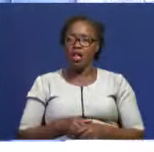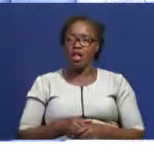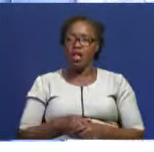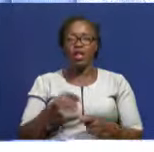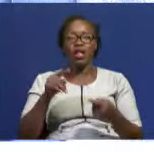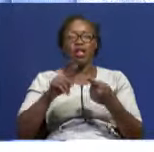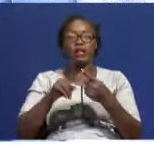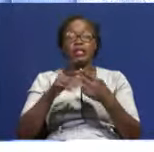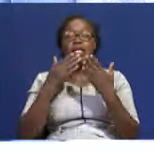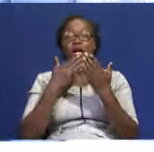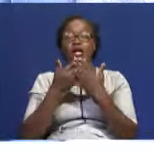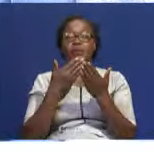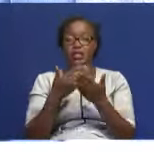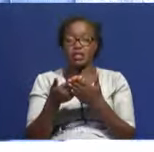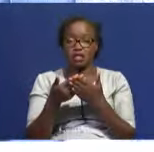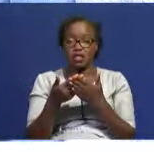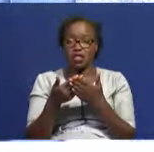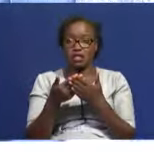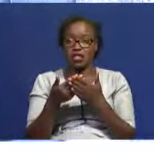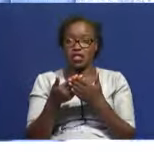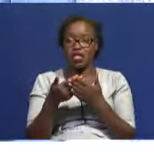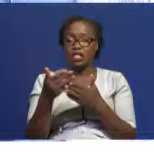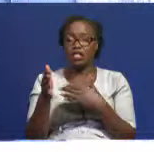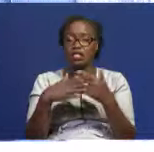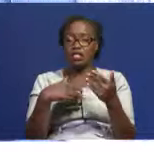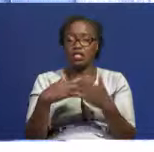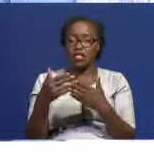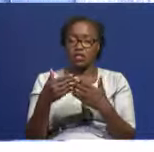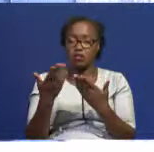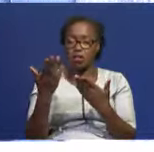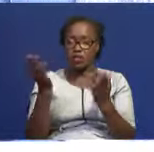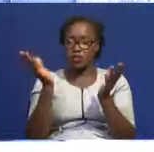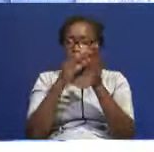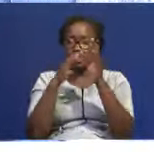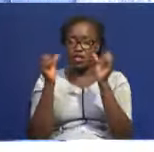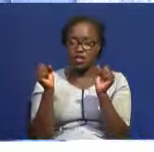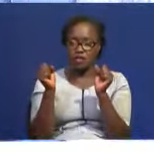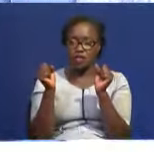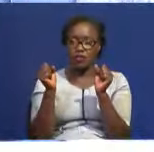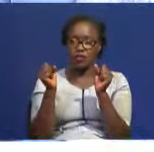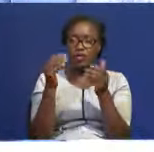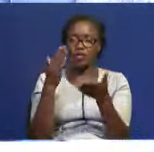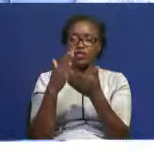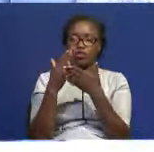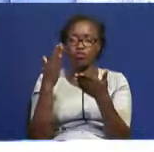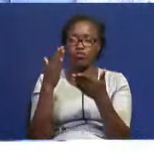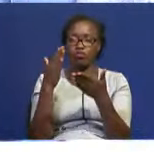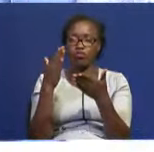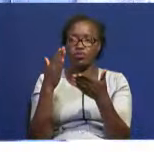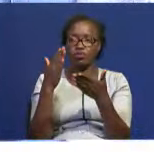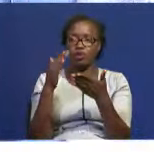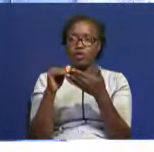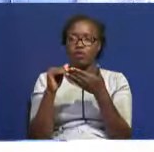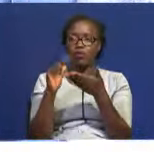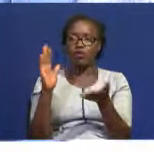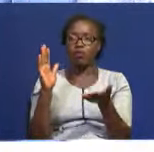to appreciate this gesture by the president and stop